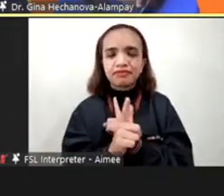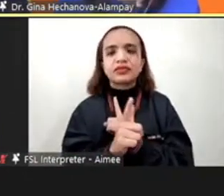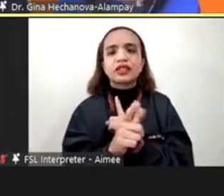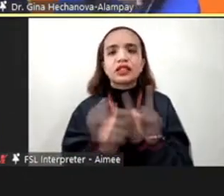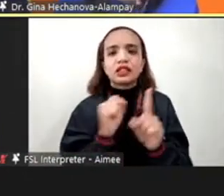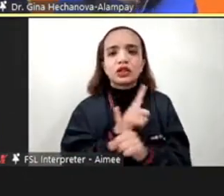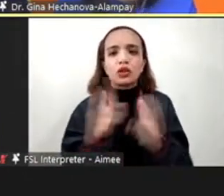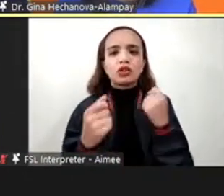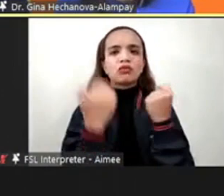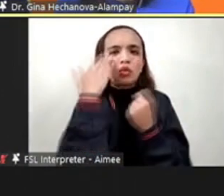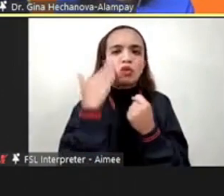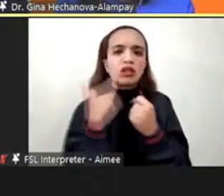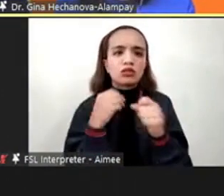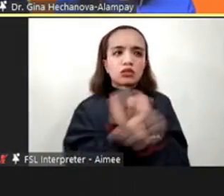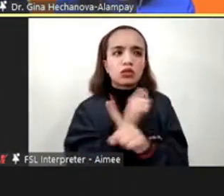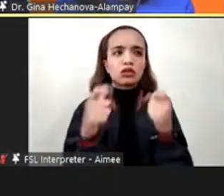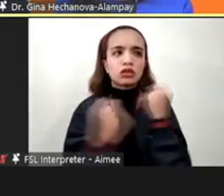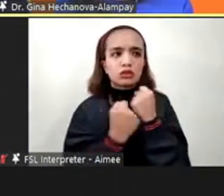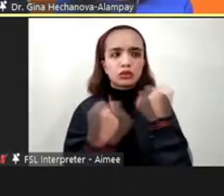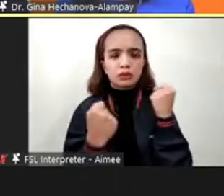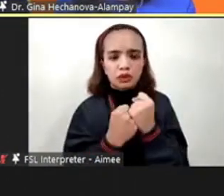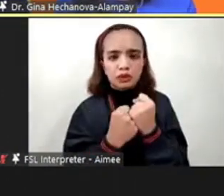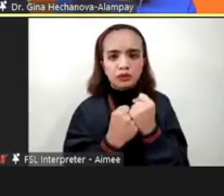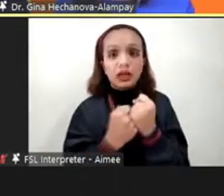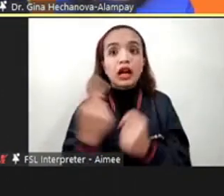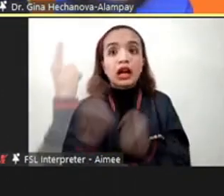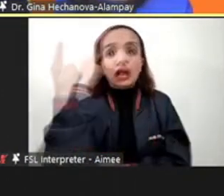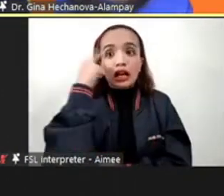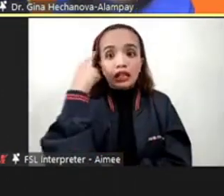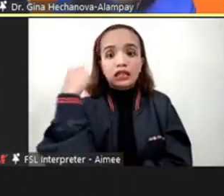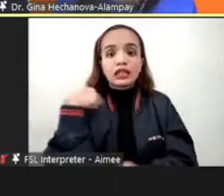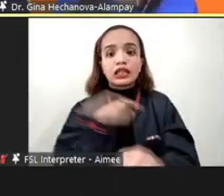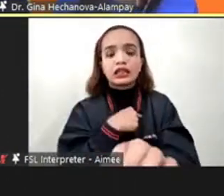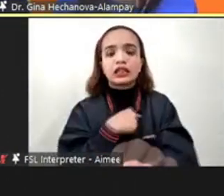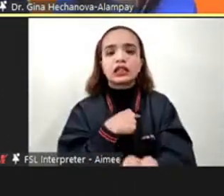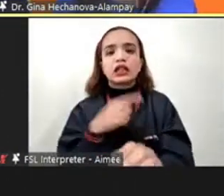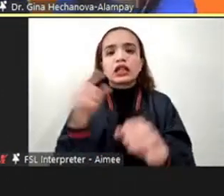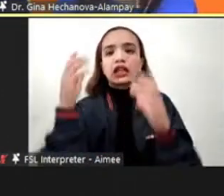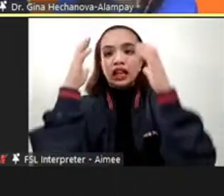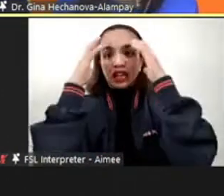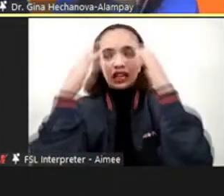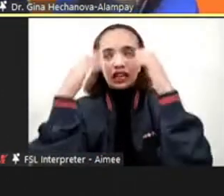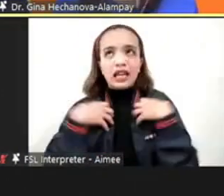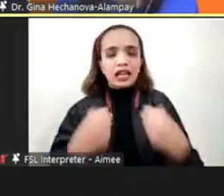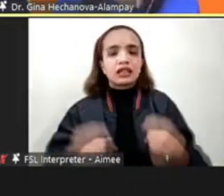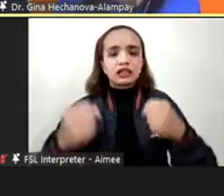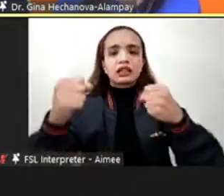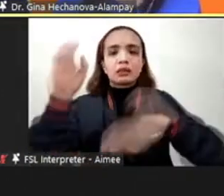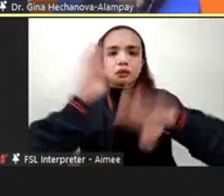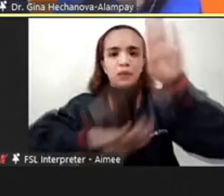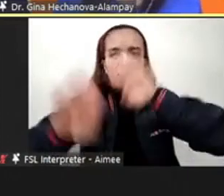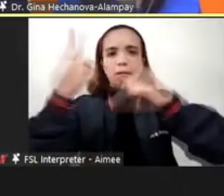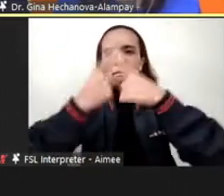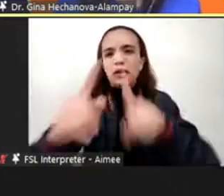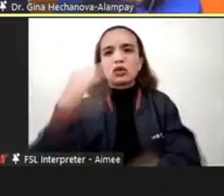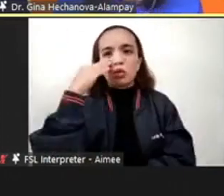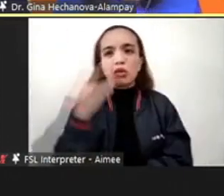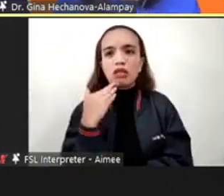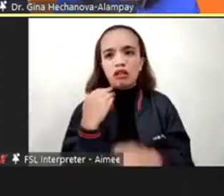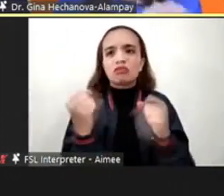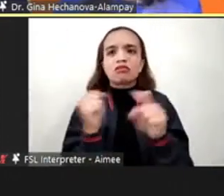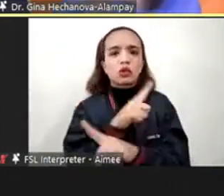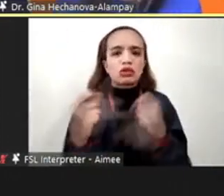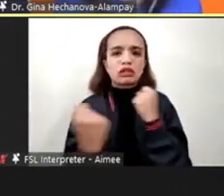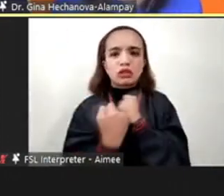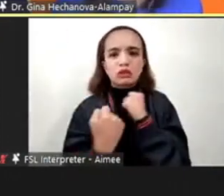support, no? Surprising, no? Akala natin it's the health issue, but it's actually the lack of social support. Bakit? Siguro